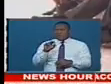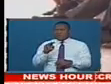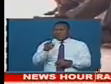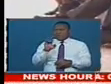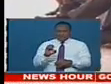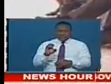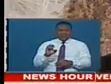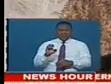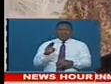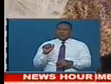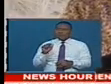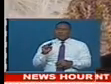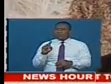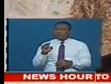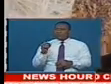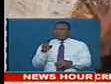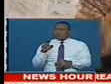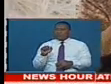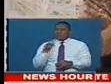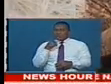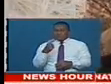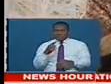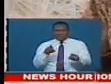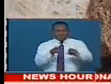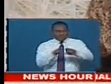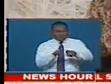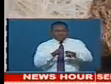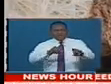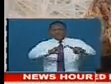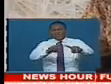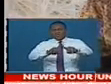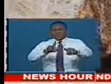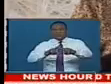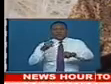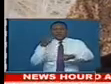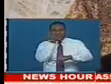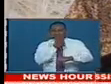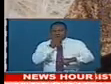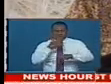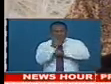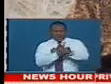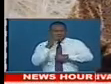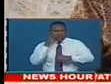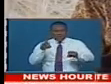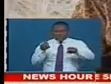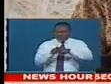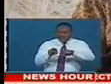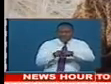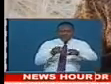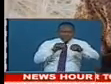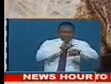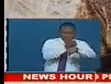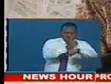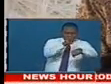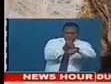be replicated in many other African countries. So what we are doing through the work that we celebrate today